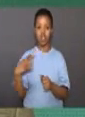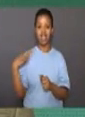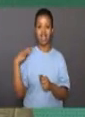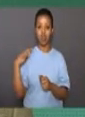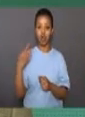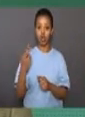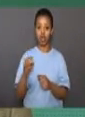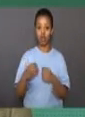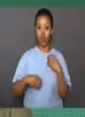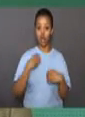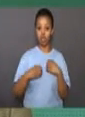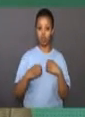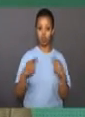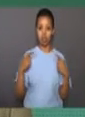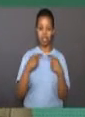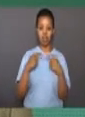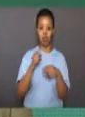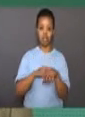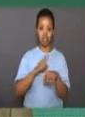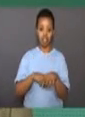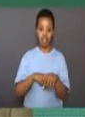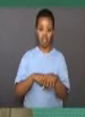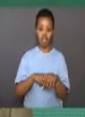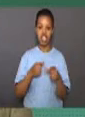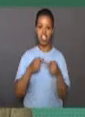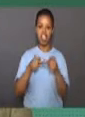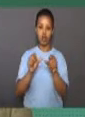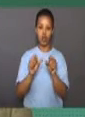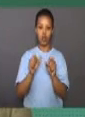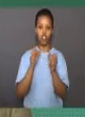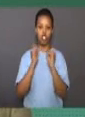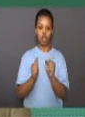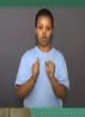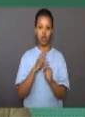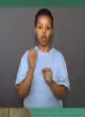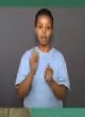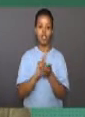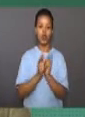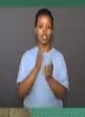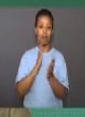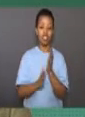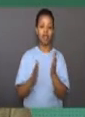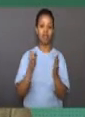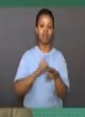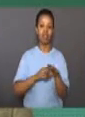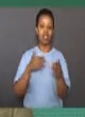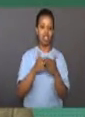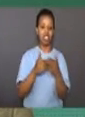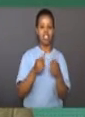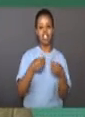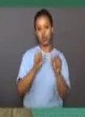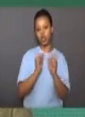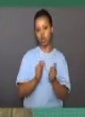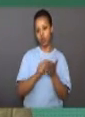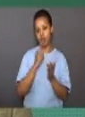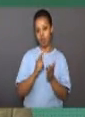individuals' fixed action patterns continues until courtship is successful or